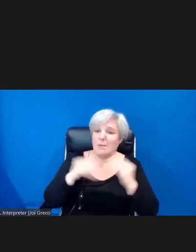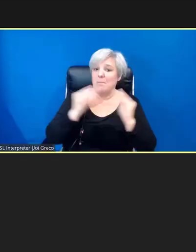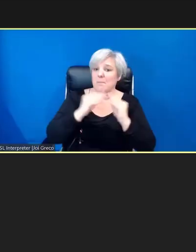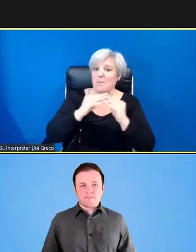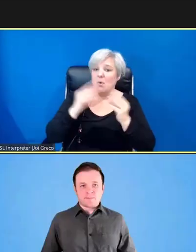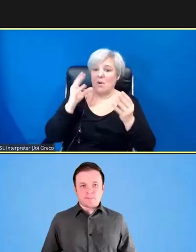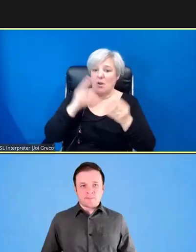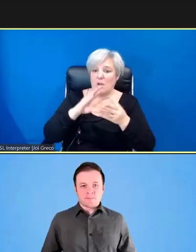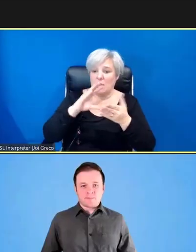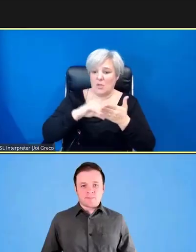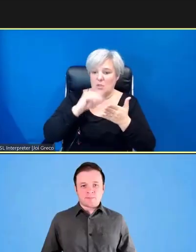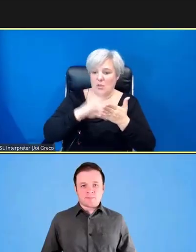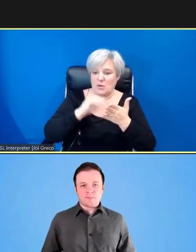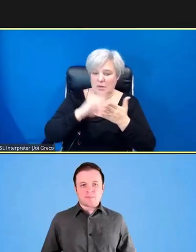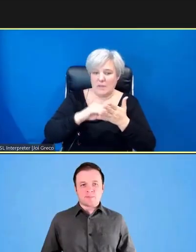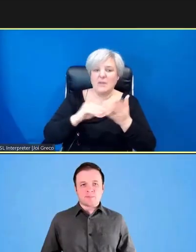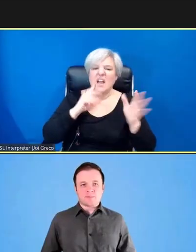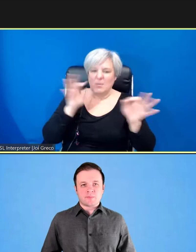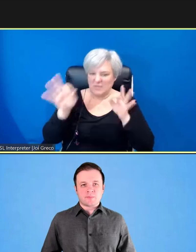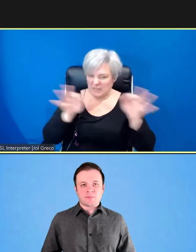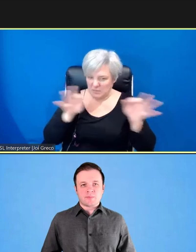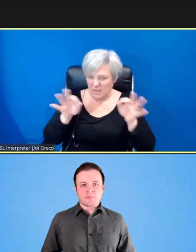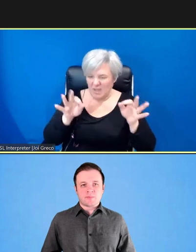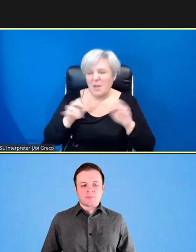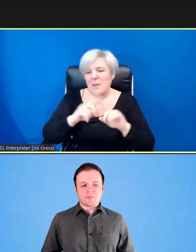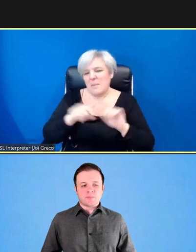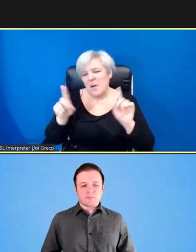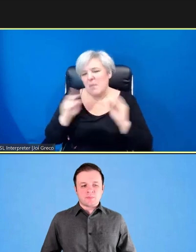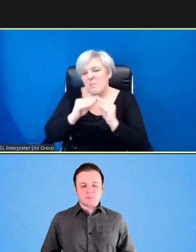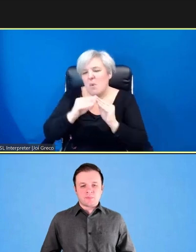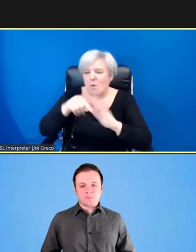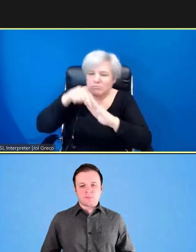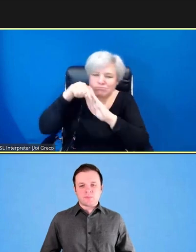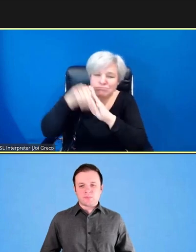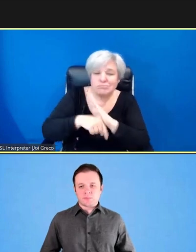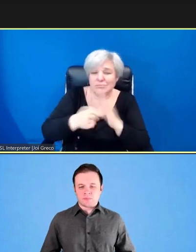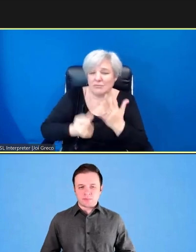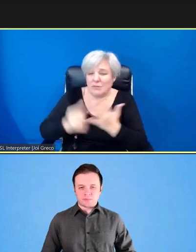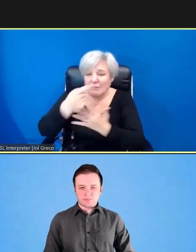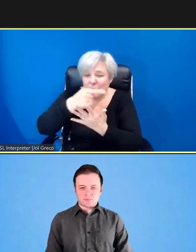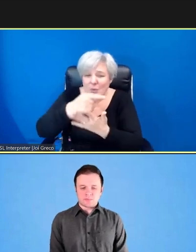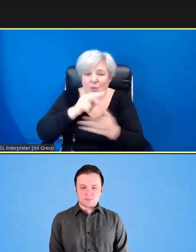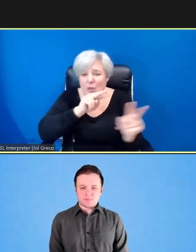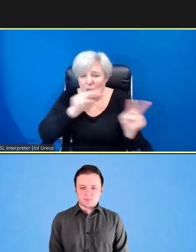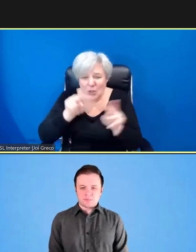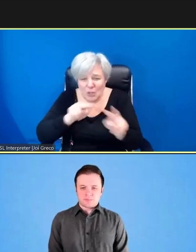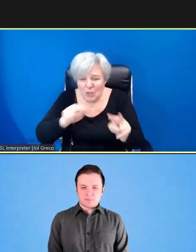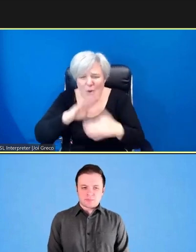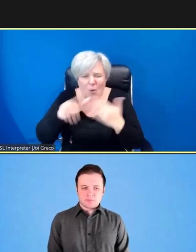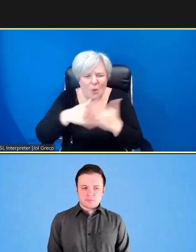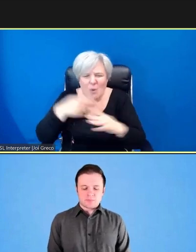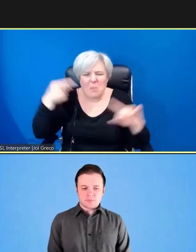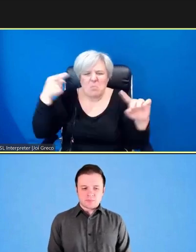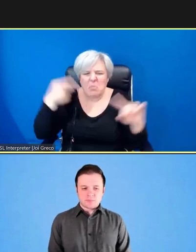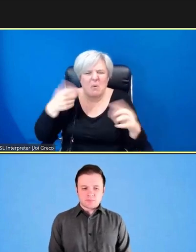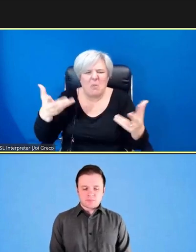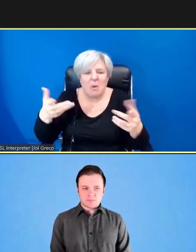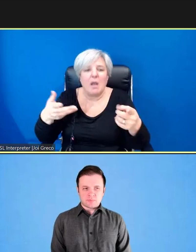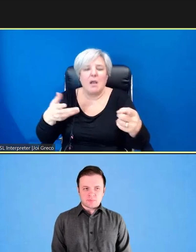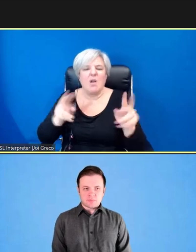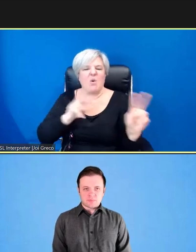will briefly introduce them, but for a more in-depth review and to learn more about their intended use,